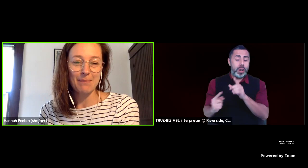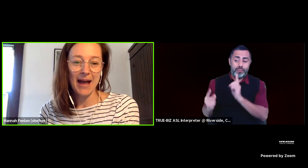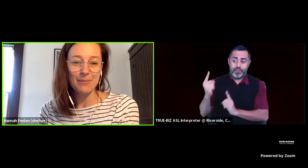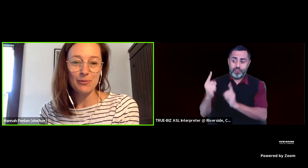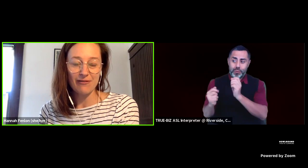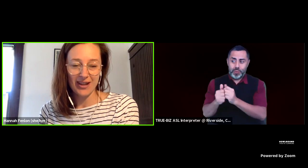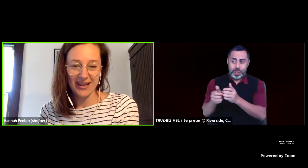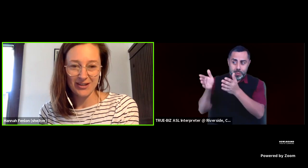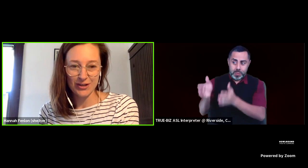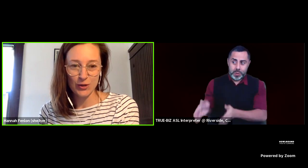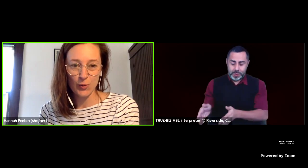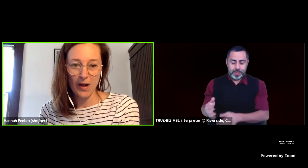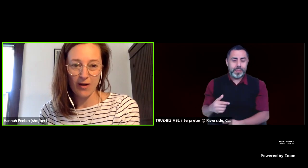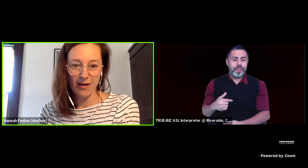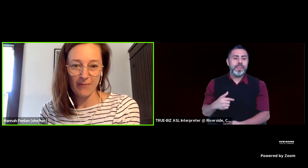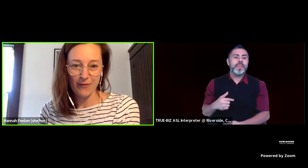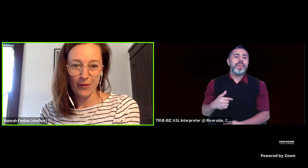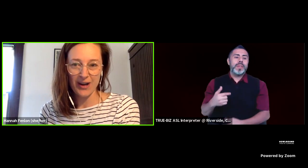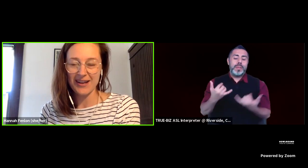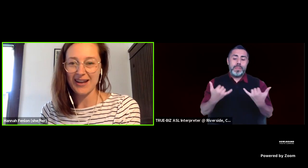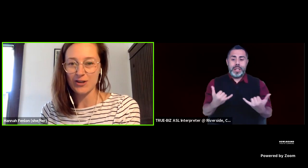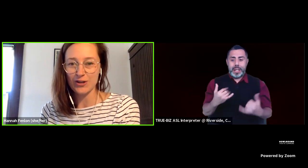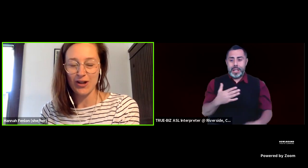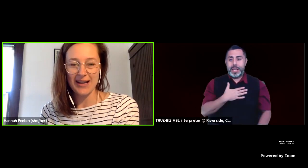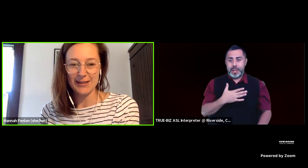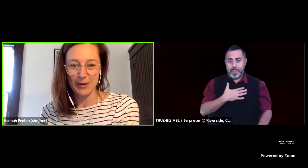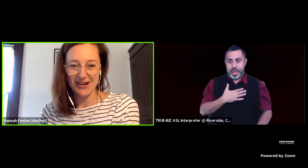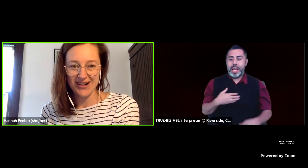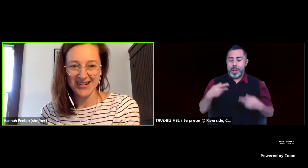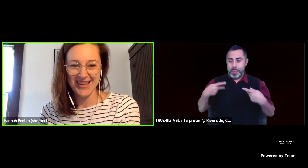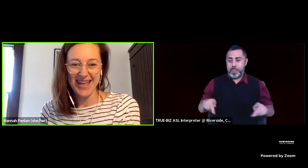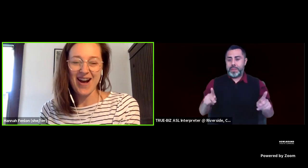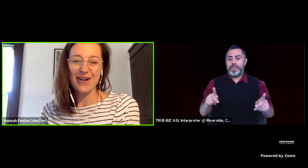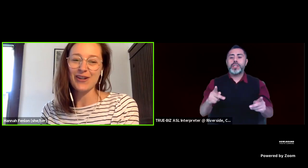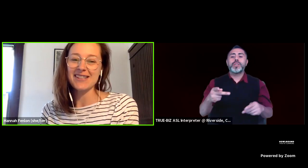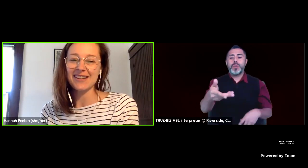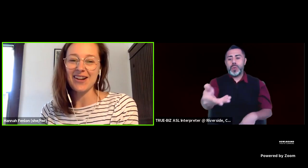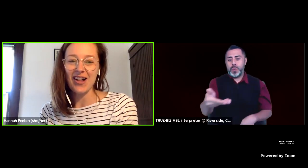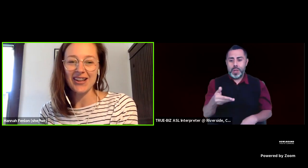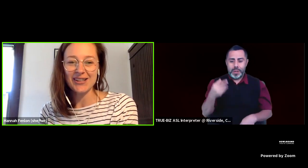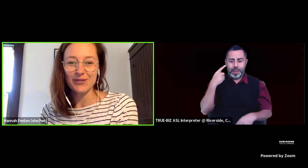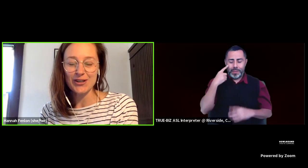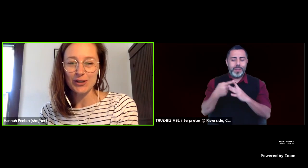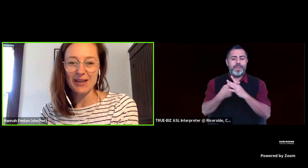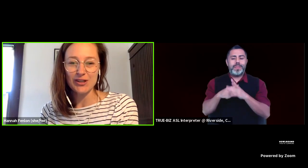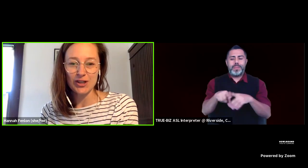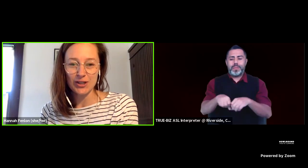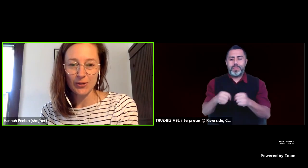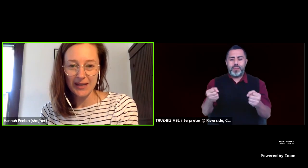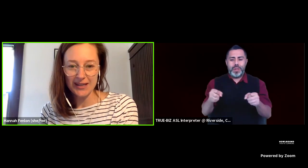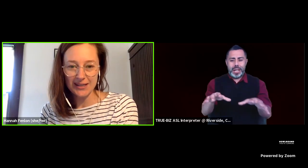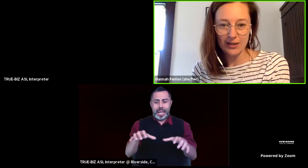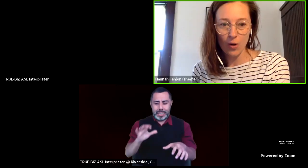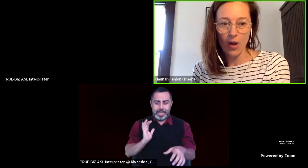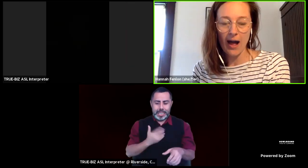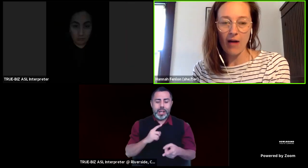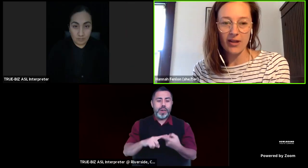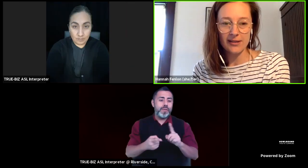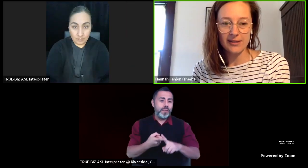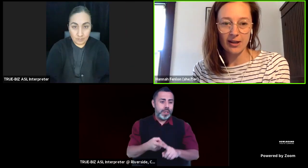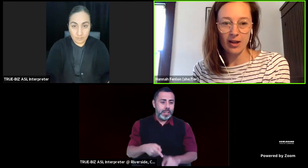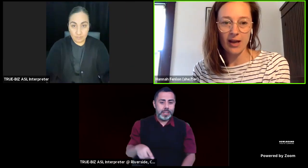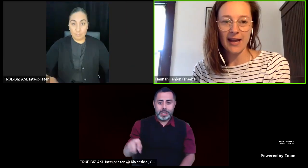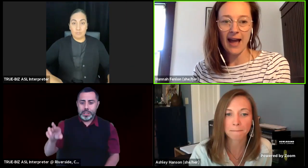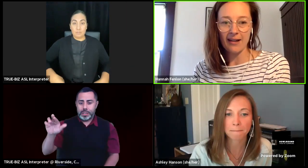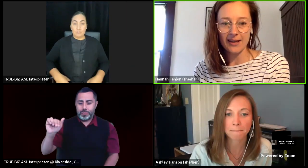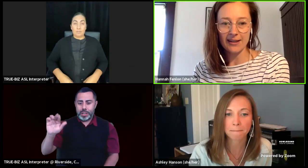it is my privilege to welcome for an initial icebreaker our friends and colleagues, Rachel Spencer-Hewitt, Cole